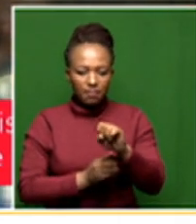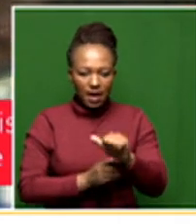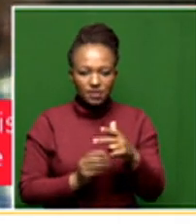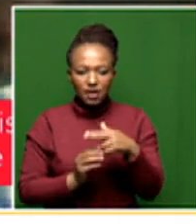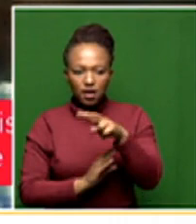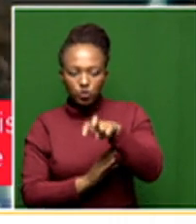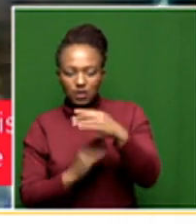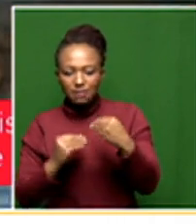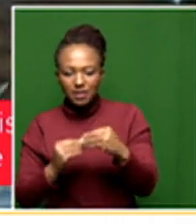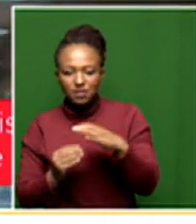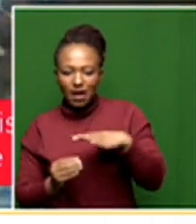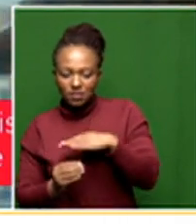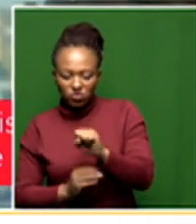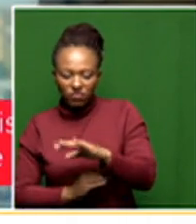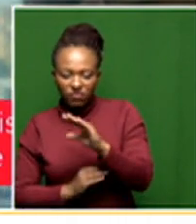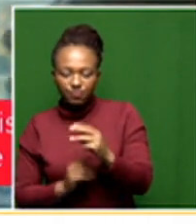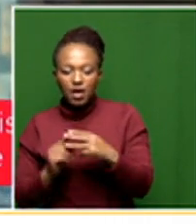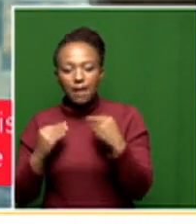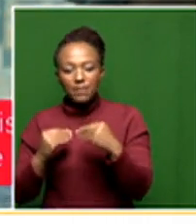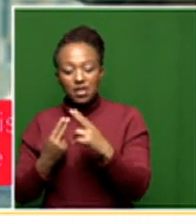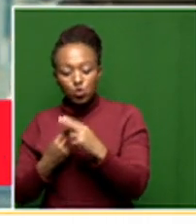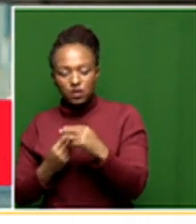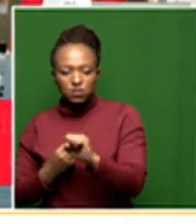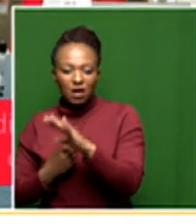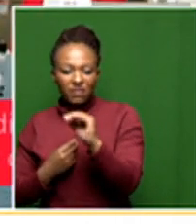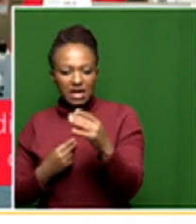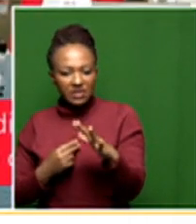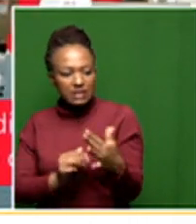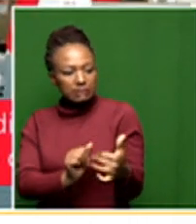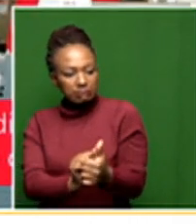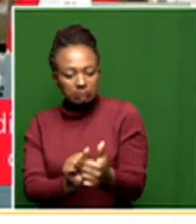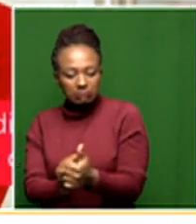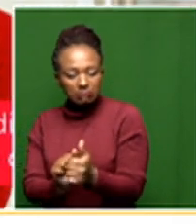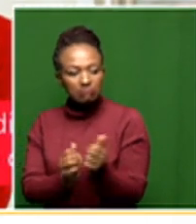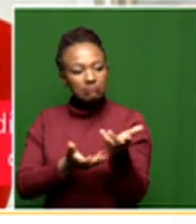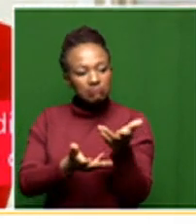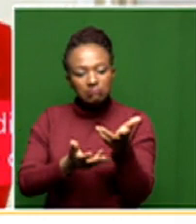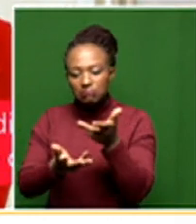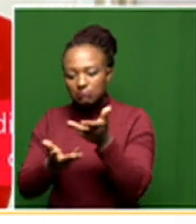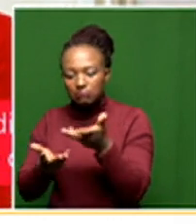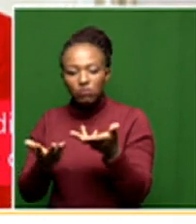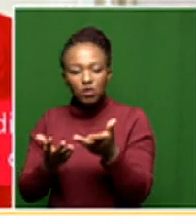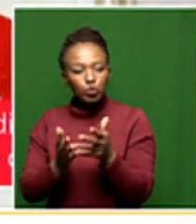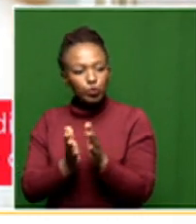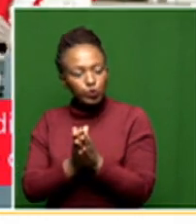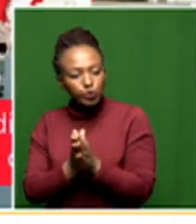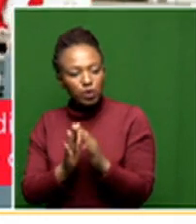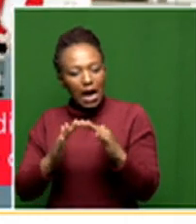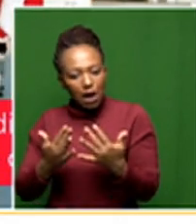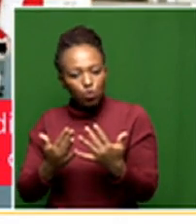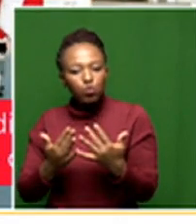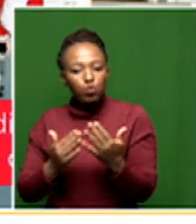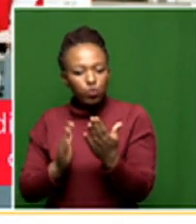Tourism Business Council South Africa, Business Unity South Africa, etc., to really kind of put forward to government how we